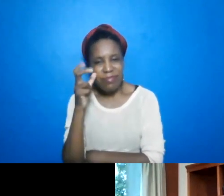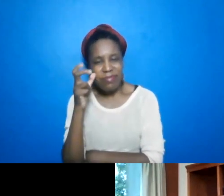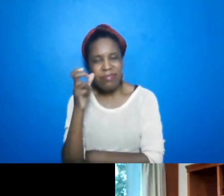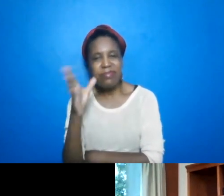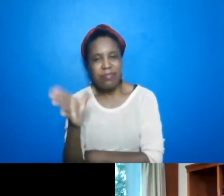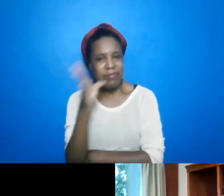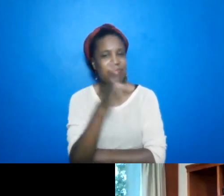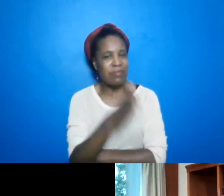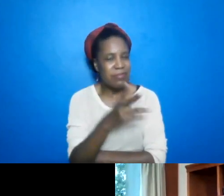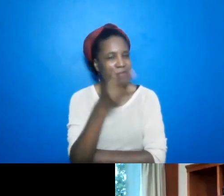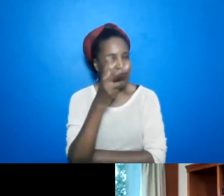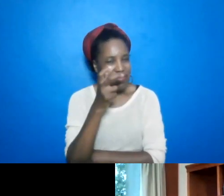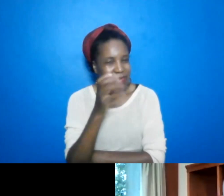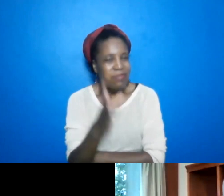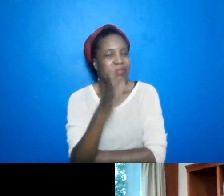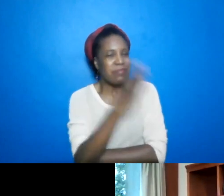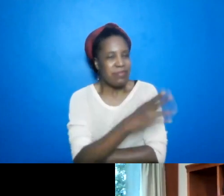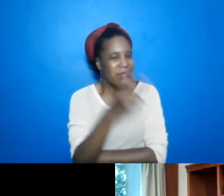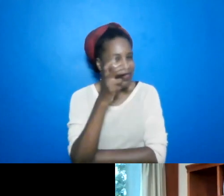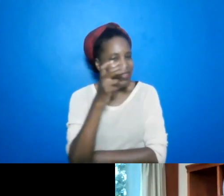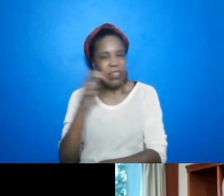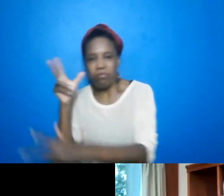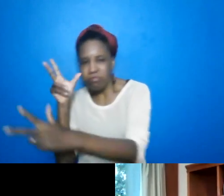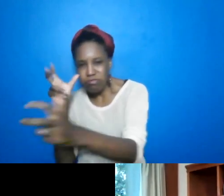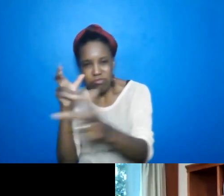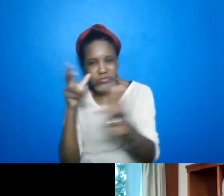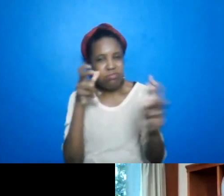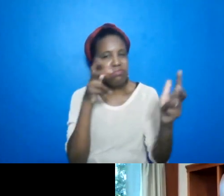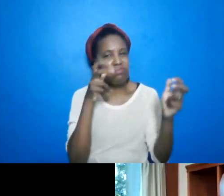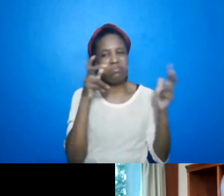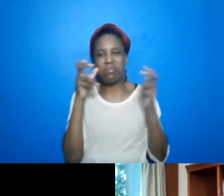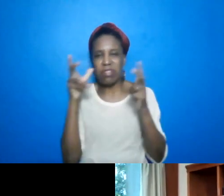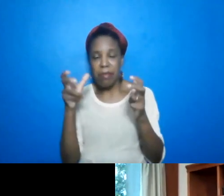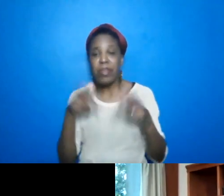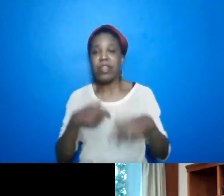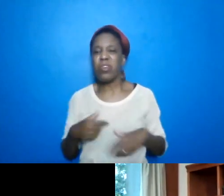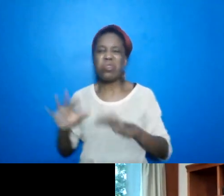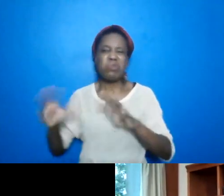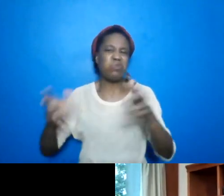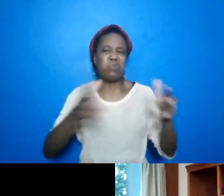um, advocates and business people and local government and police officers and educators.